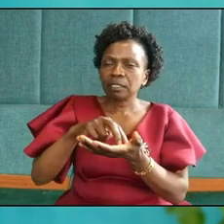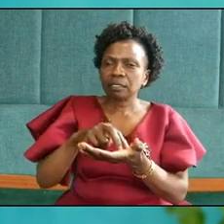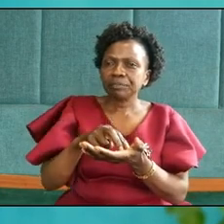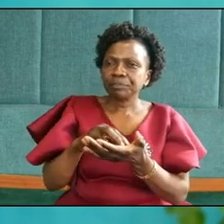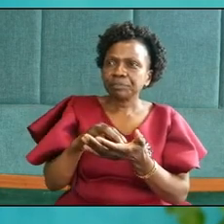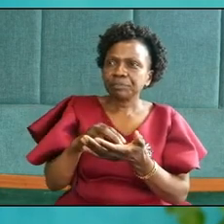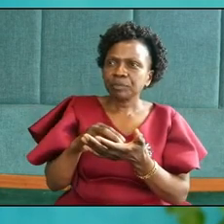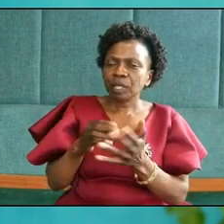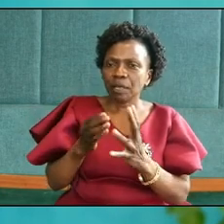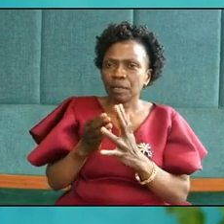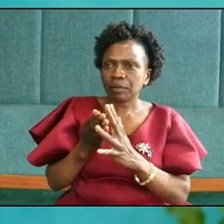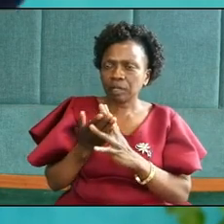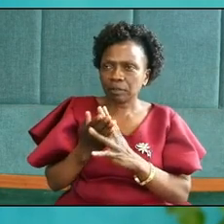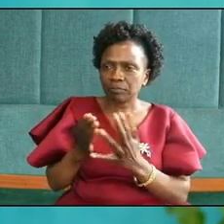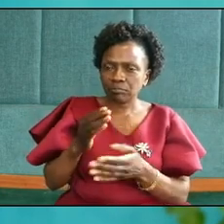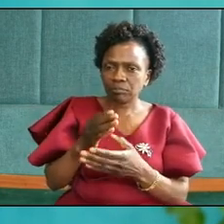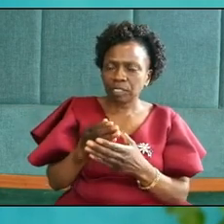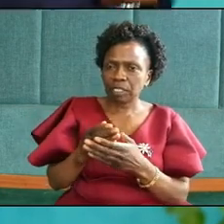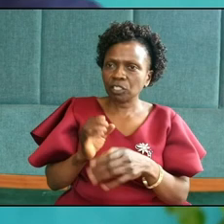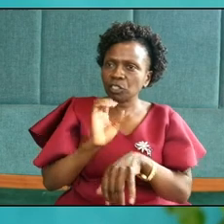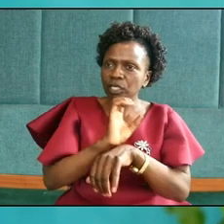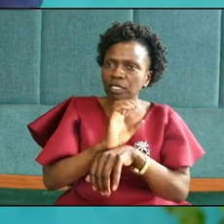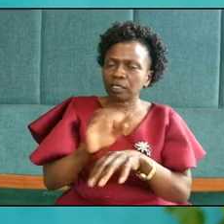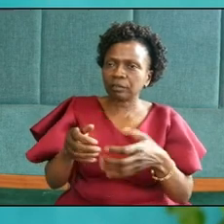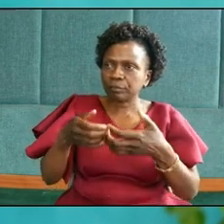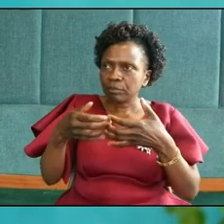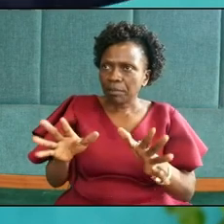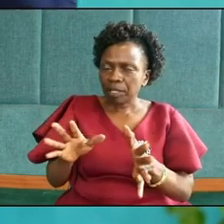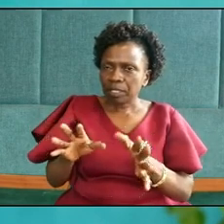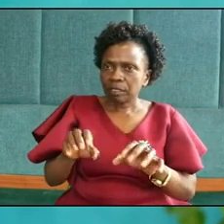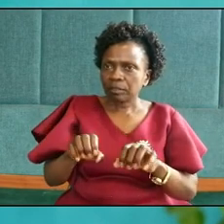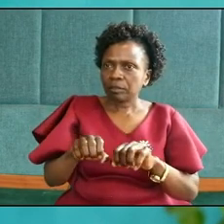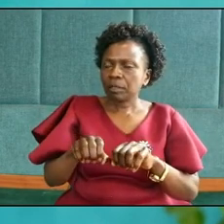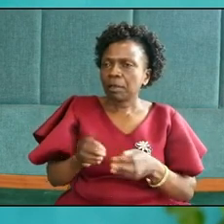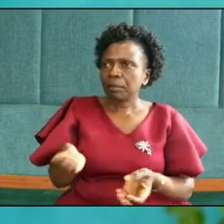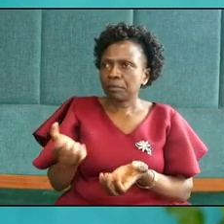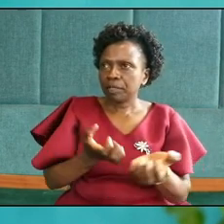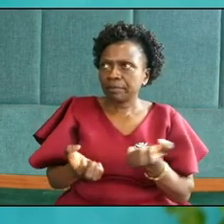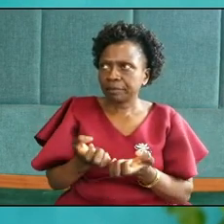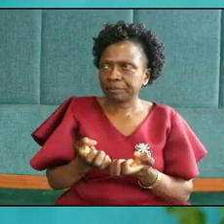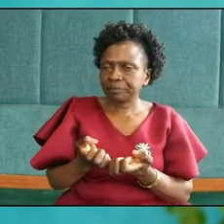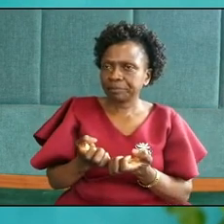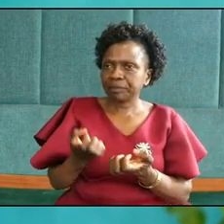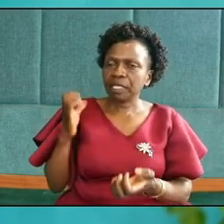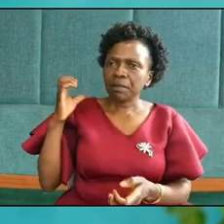intersection between the church and the public square and the marketplace. Chaplaincy ministry